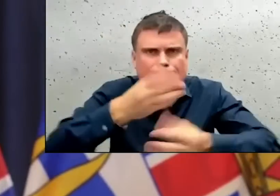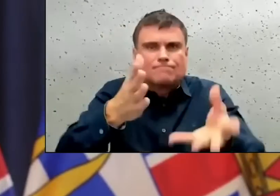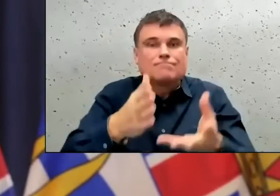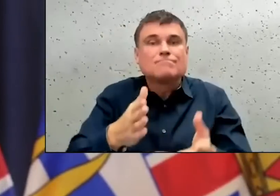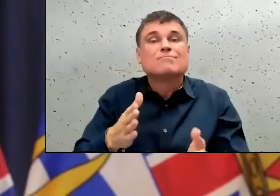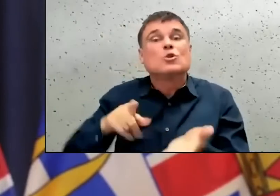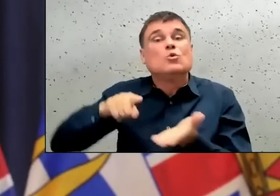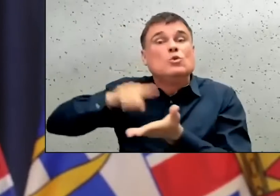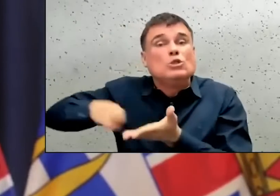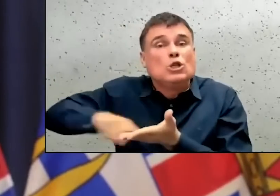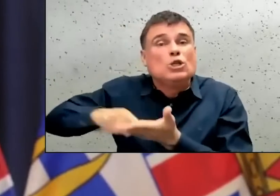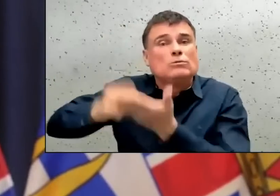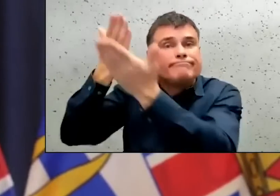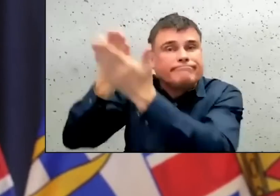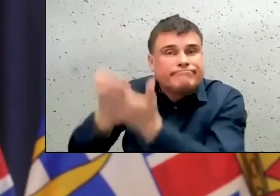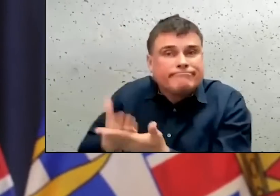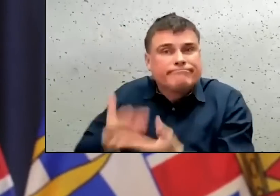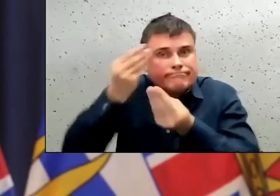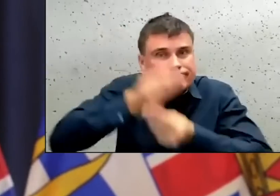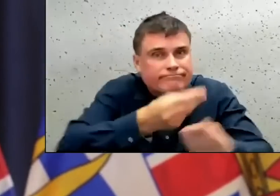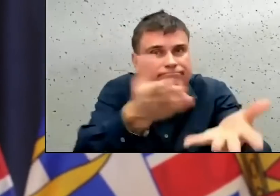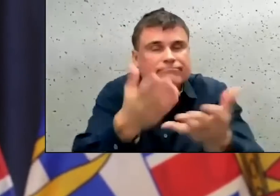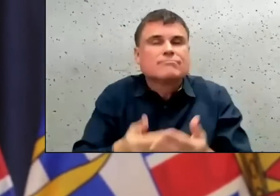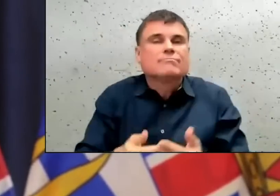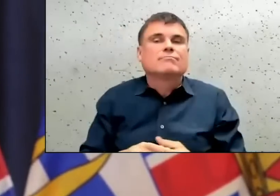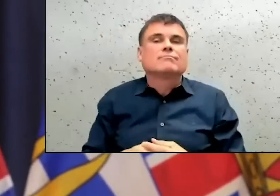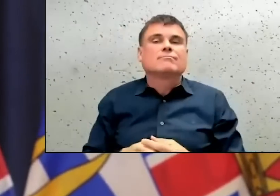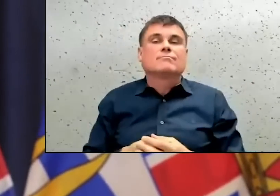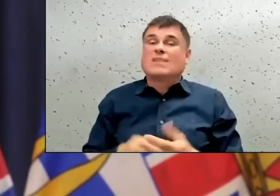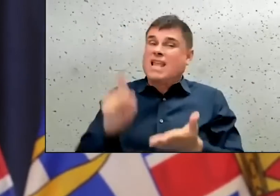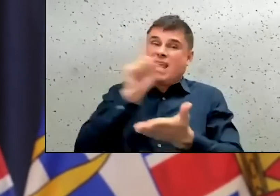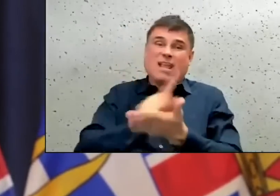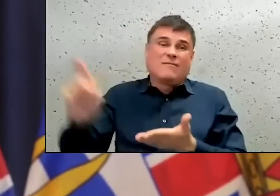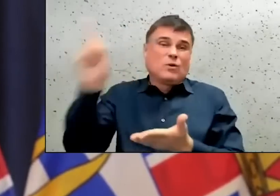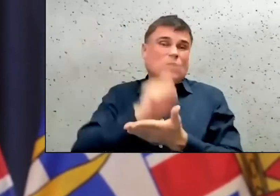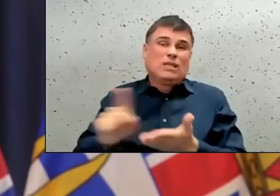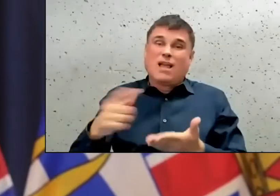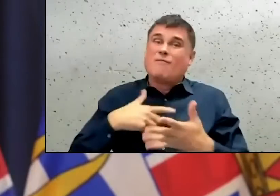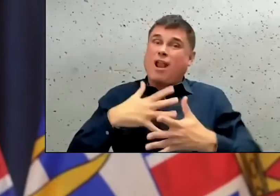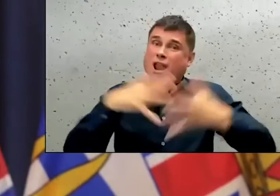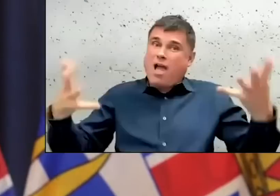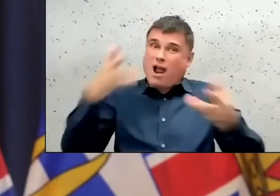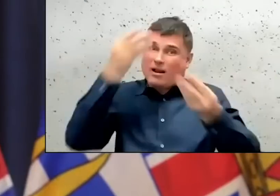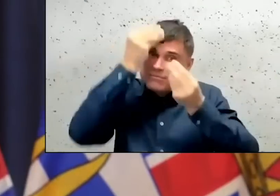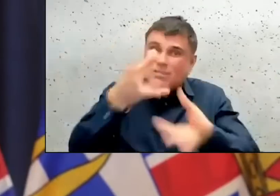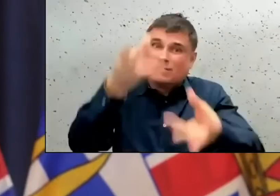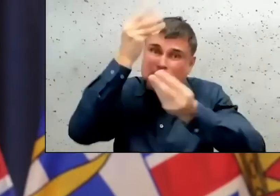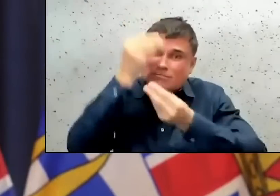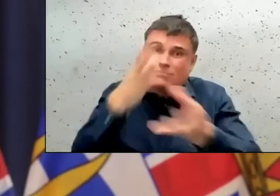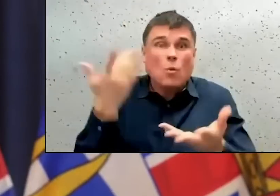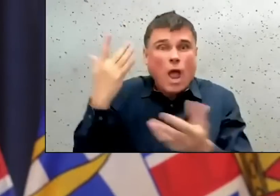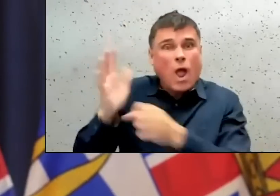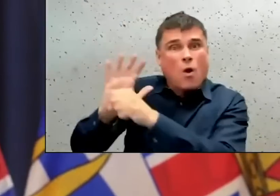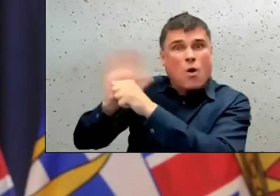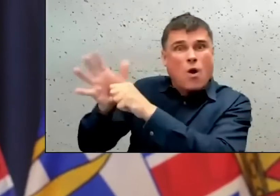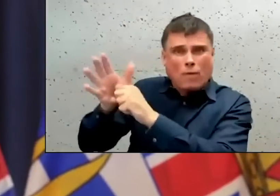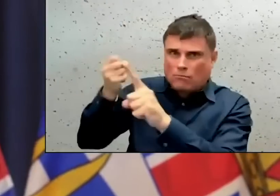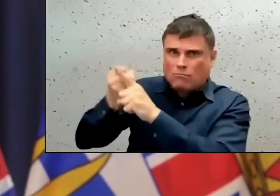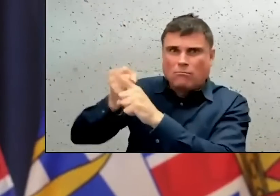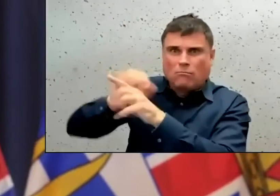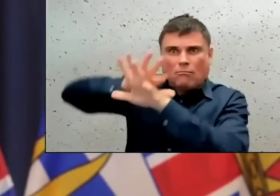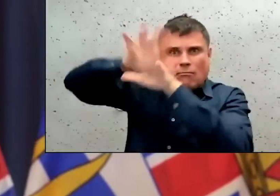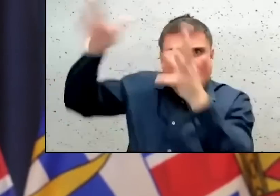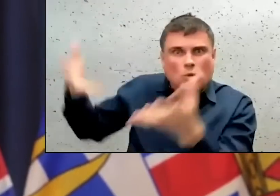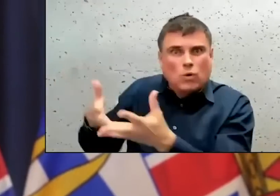lots to share. This is because we are seeing that this pandemic continues to evolve. And we are trying to evolve